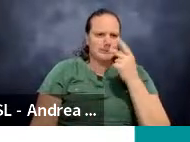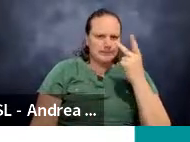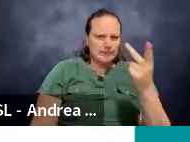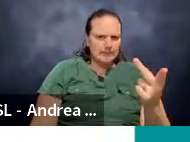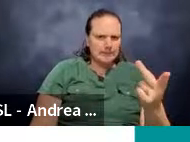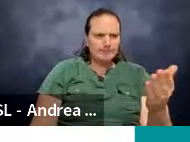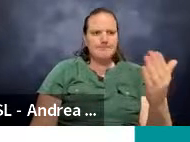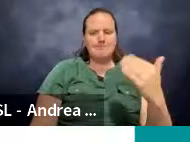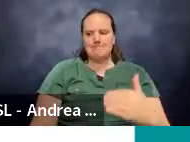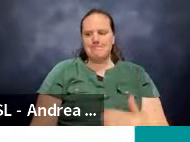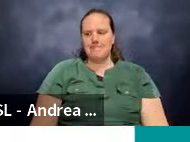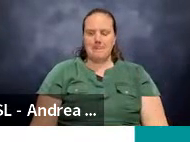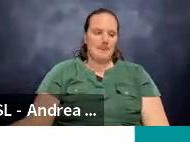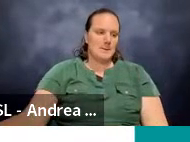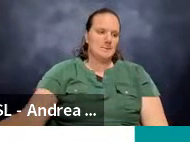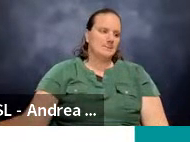slide.